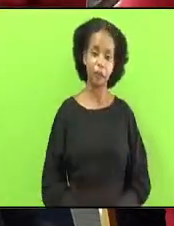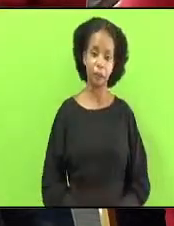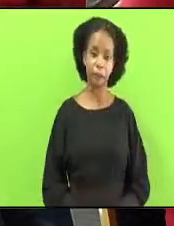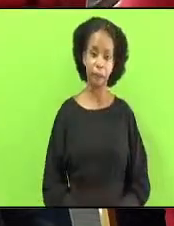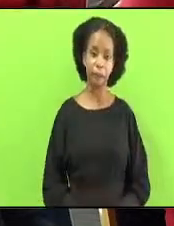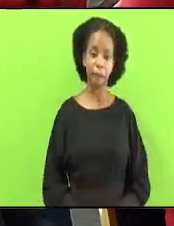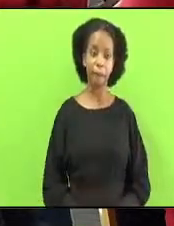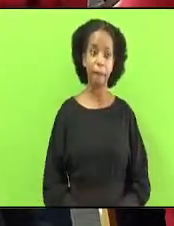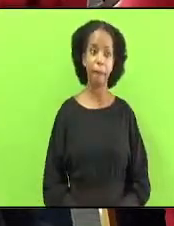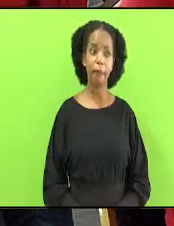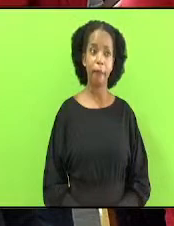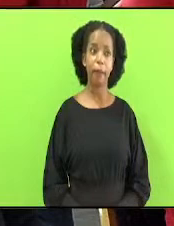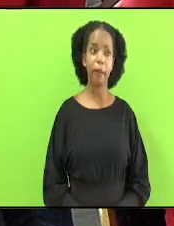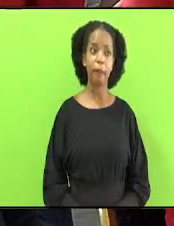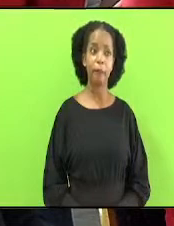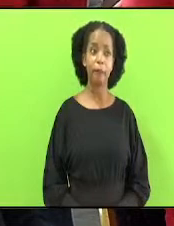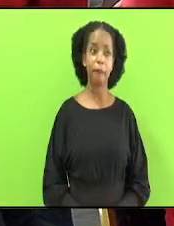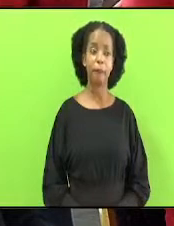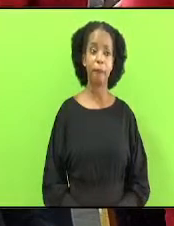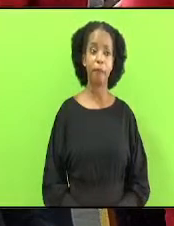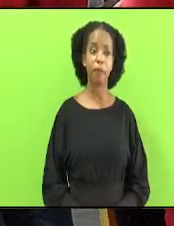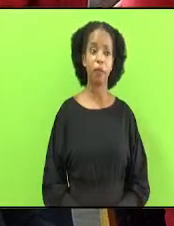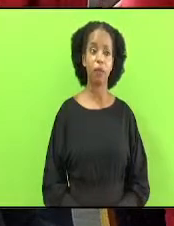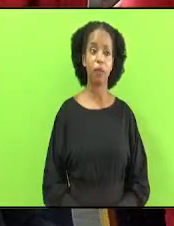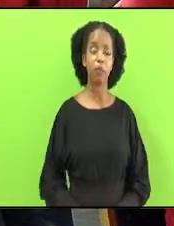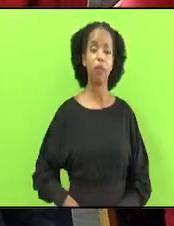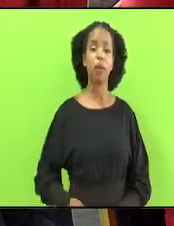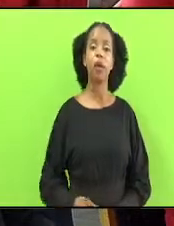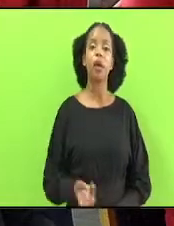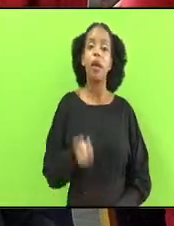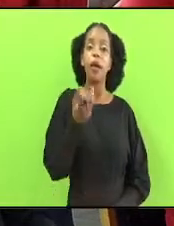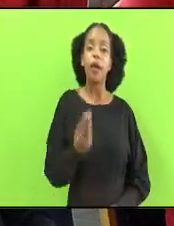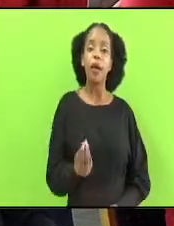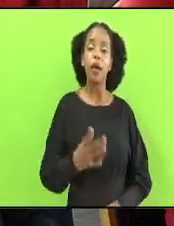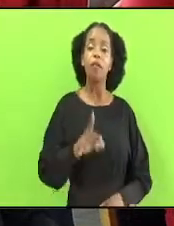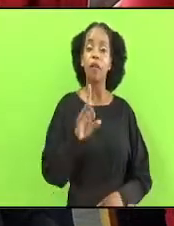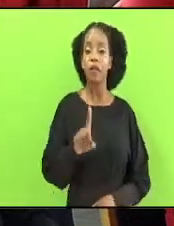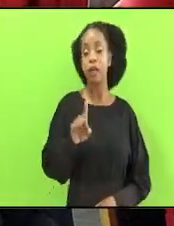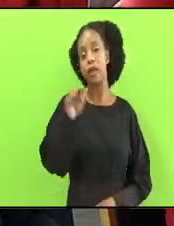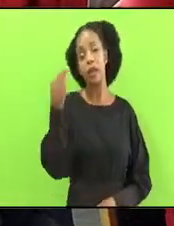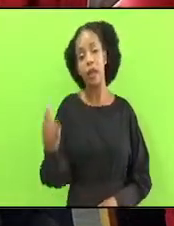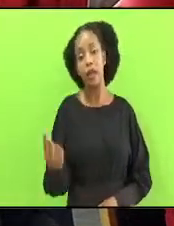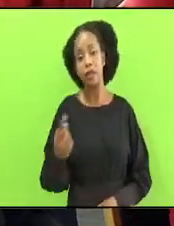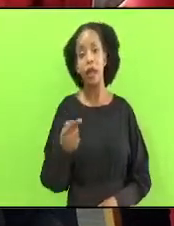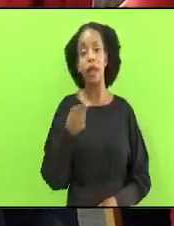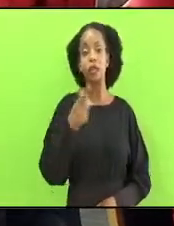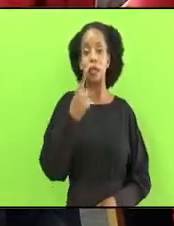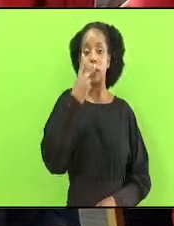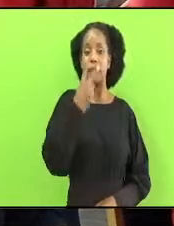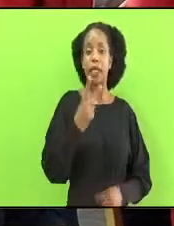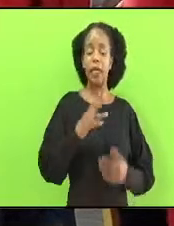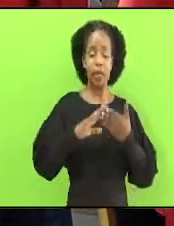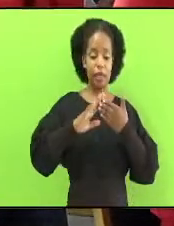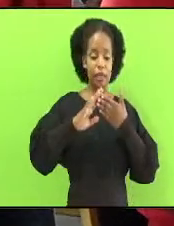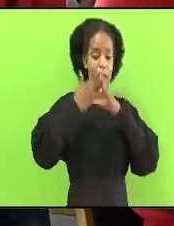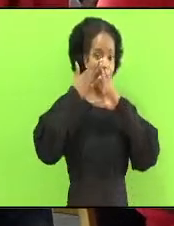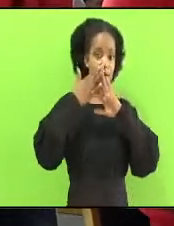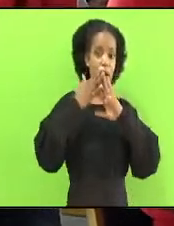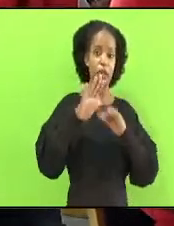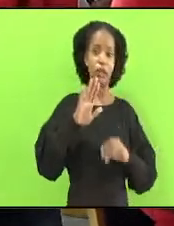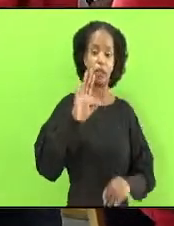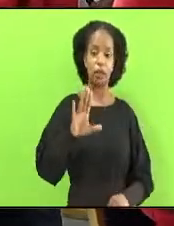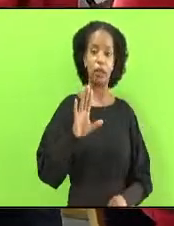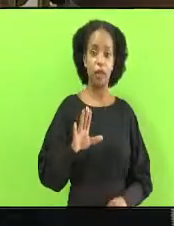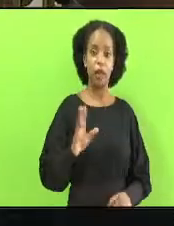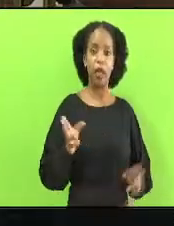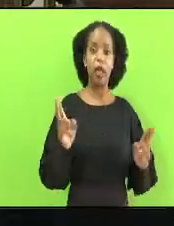ineffective. Mo molapong go latlhelwa dio tse leng gore di affecta tlhago. They put in debt which